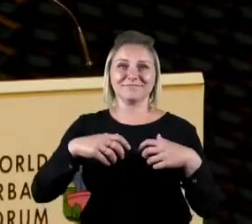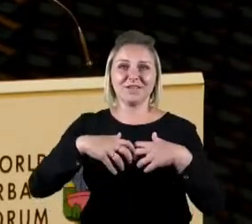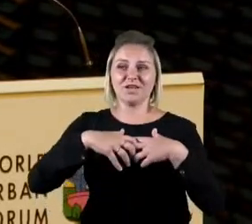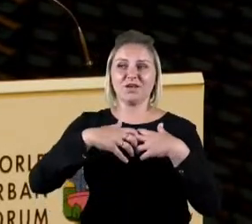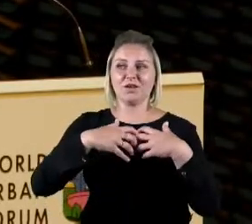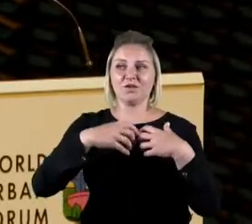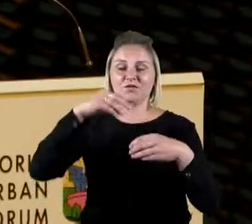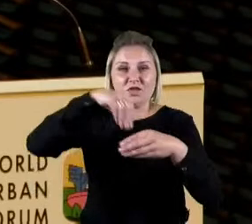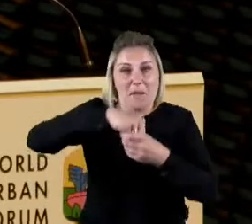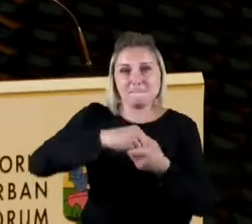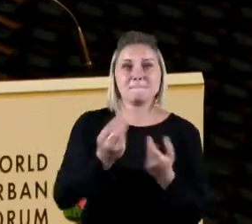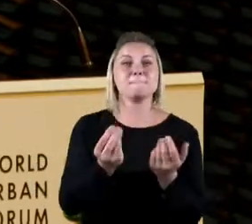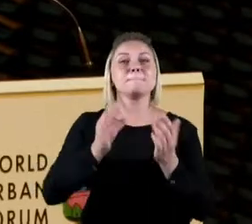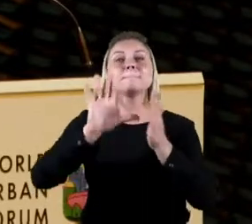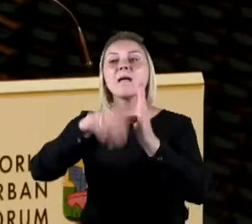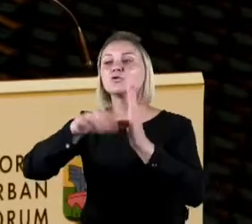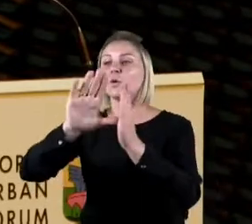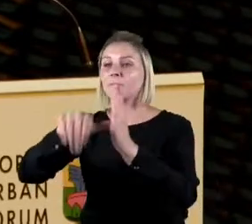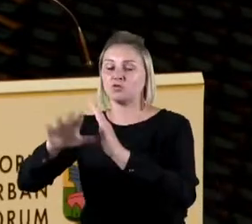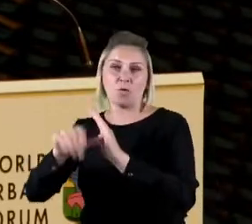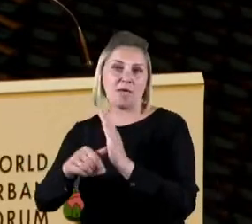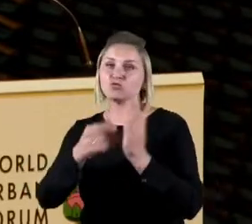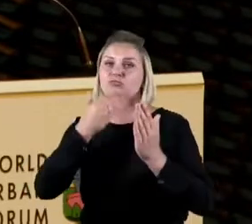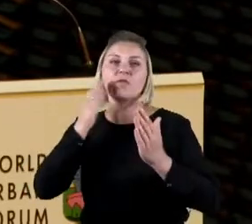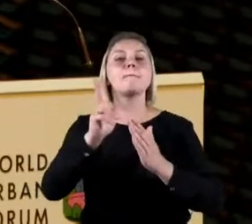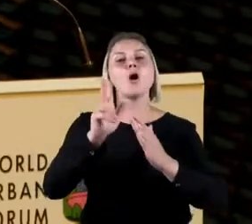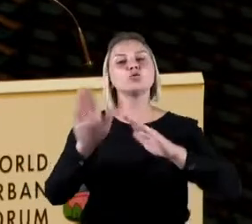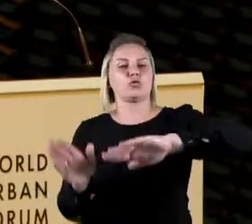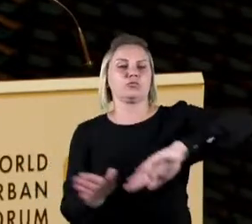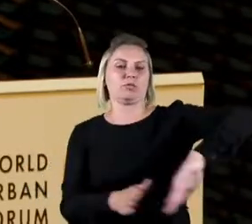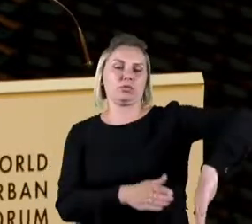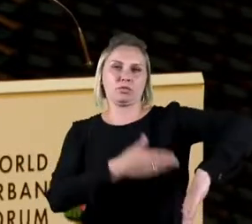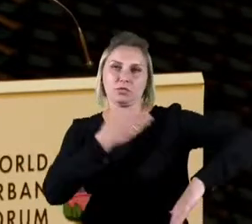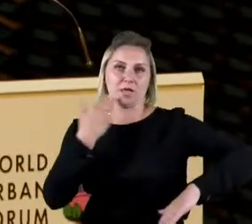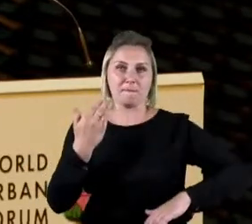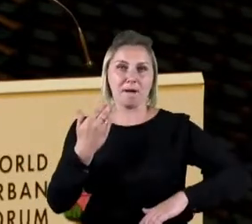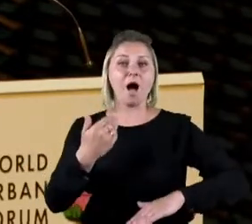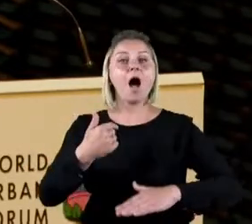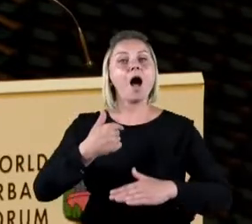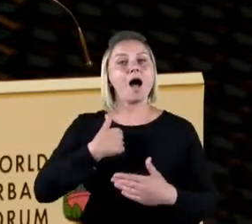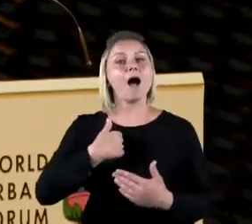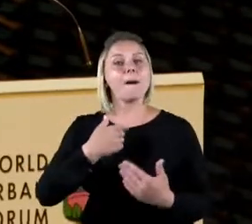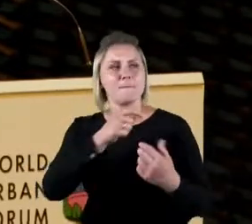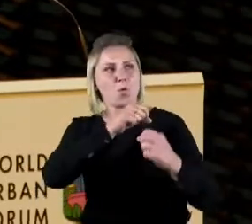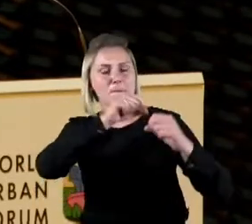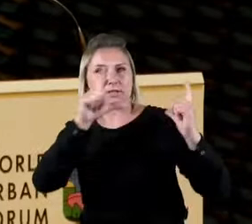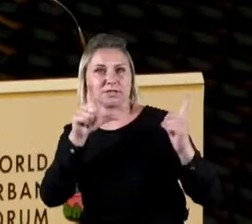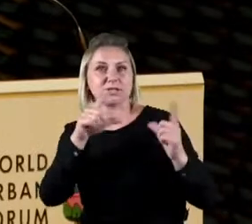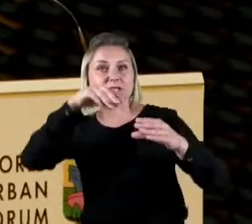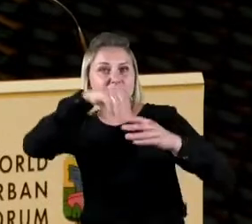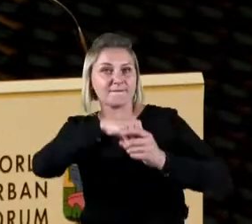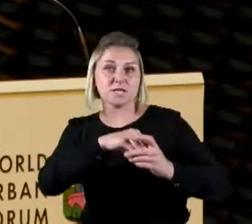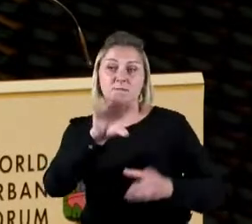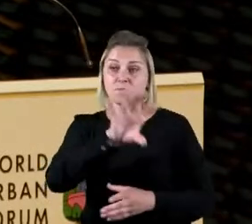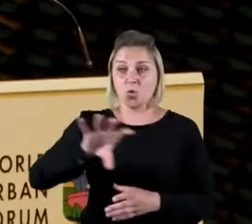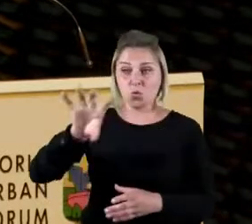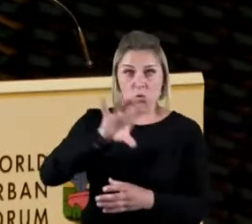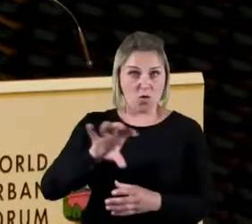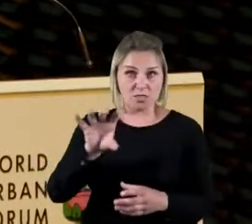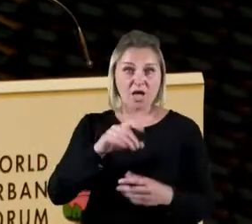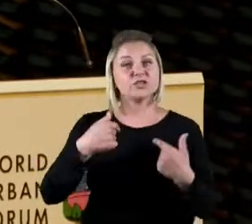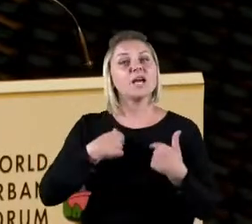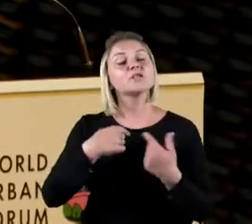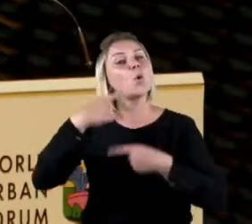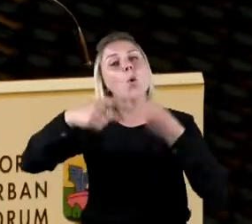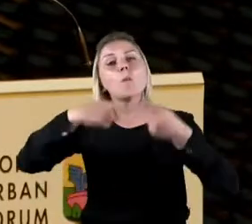behind. So basically what we've seen and what I want to bring into the table is this territorial